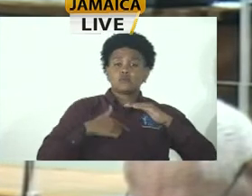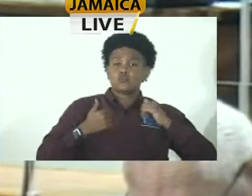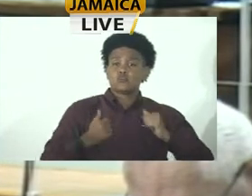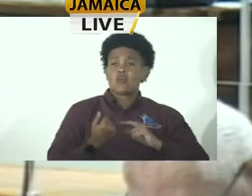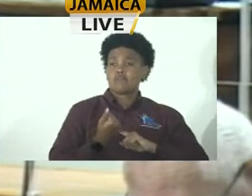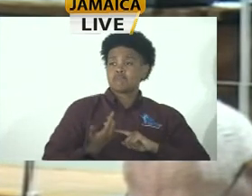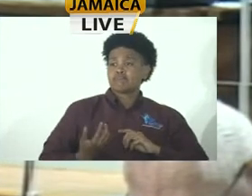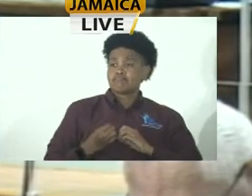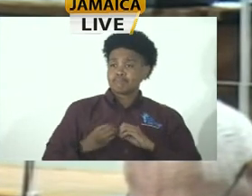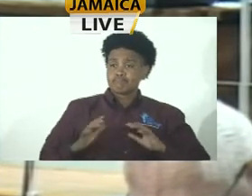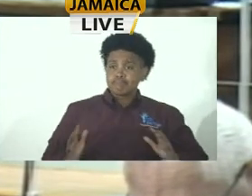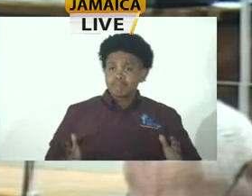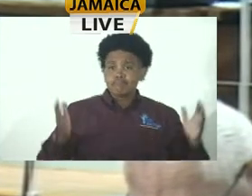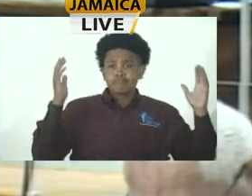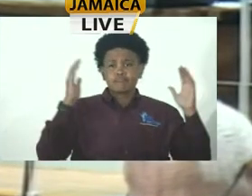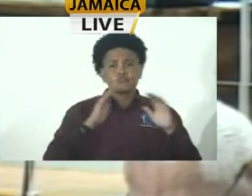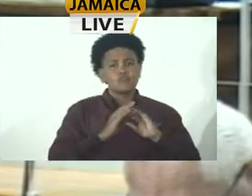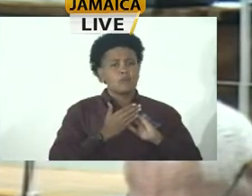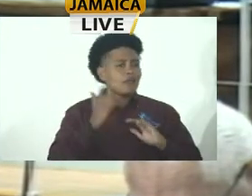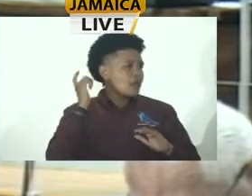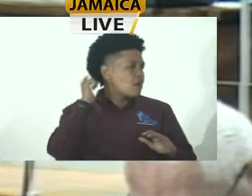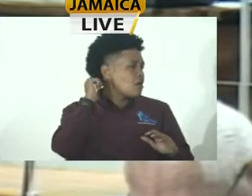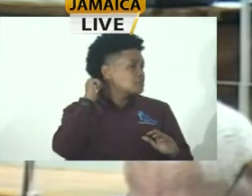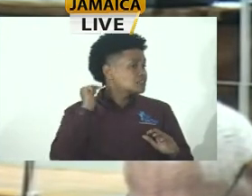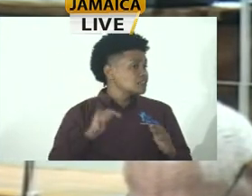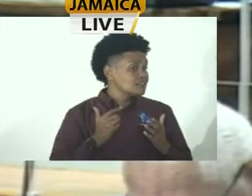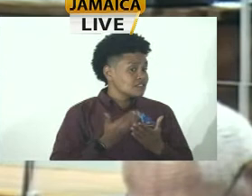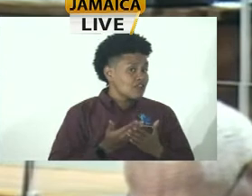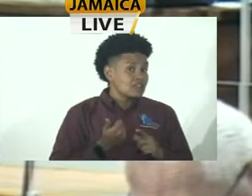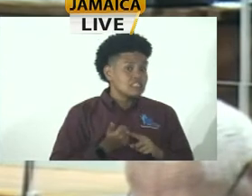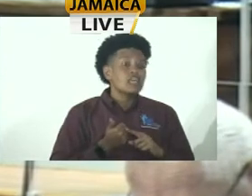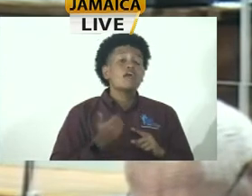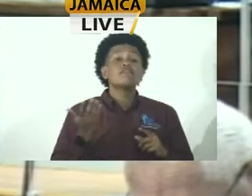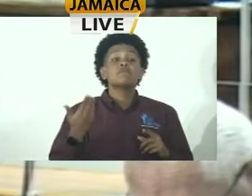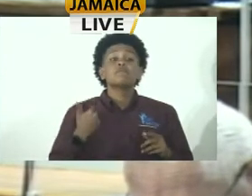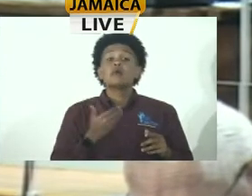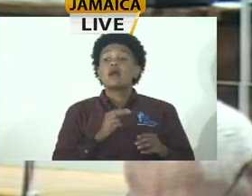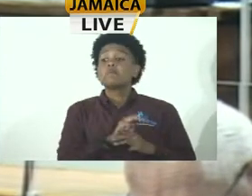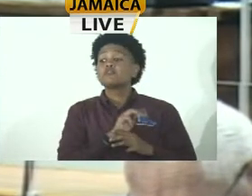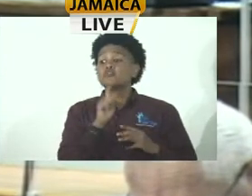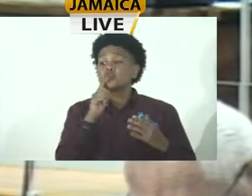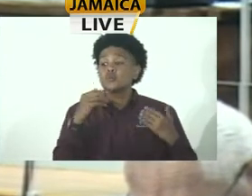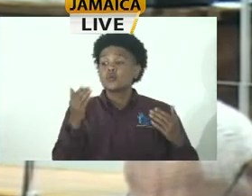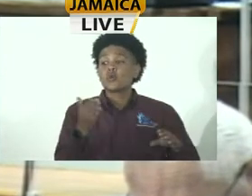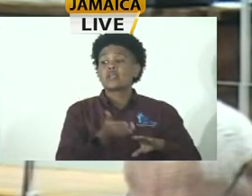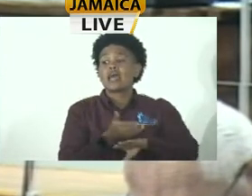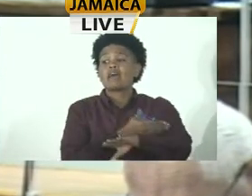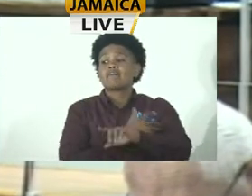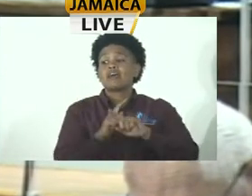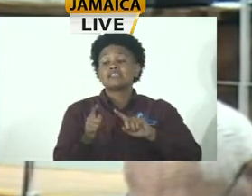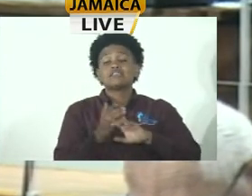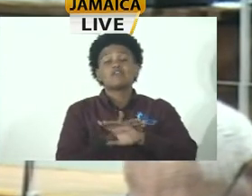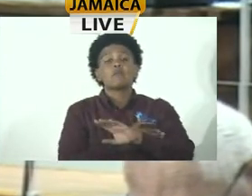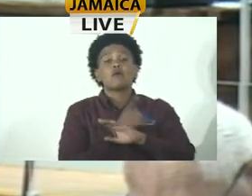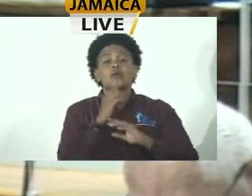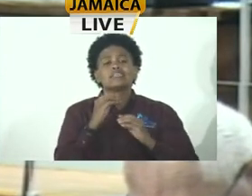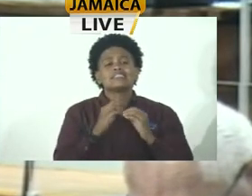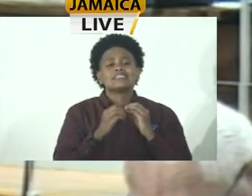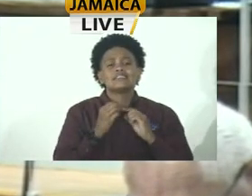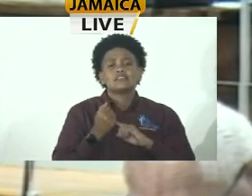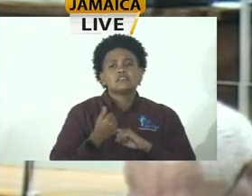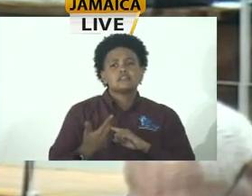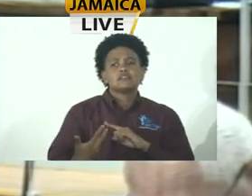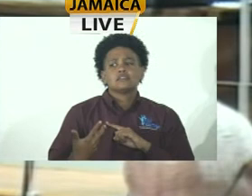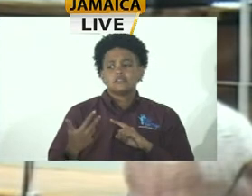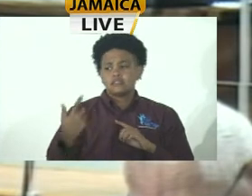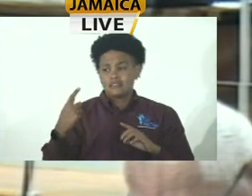country cognizant of this madam speaker colleagues my ministry is moving to advance progress in building the country's resilience to